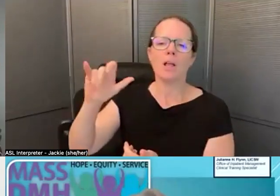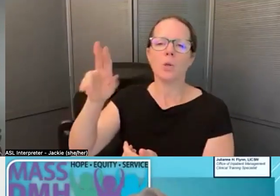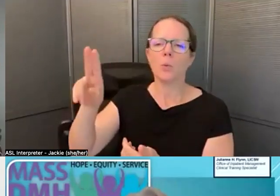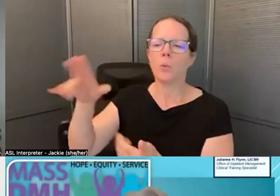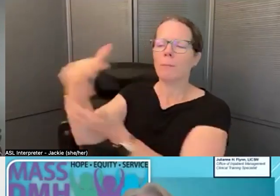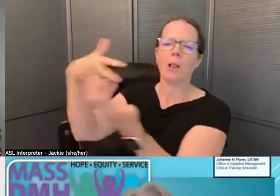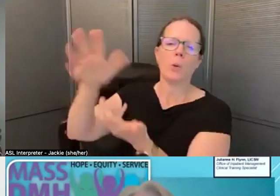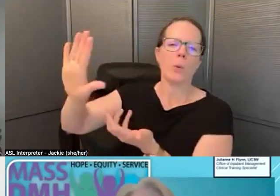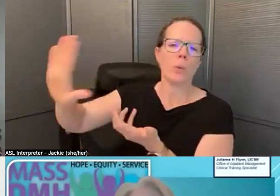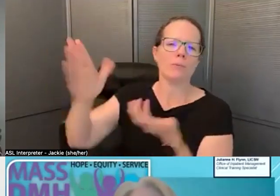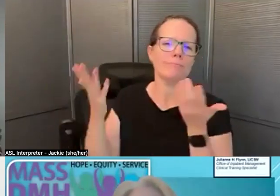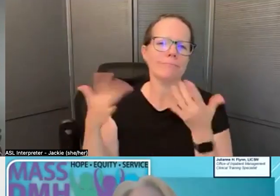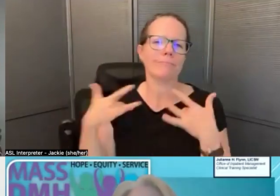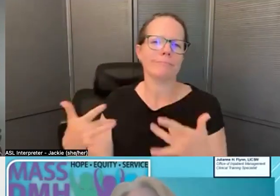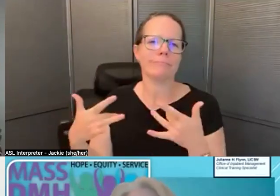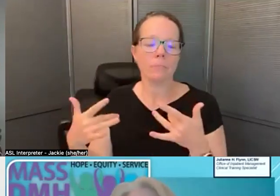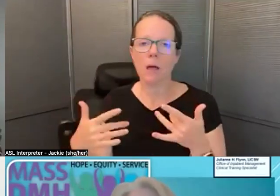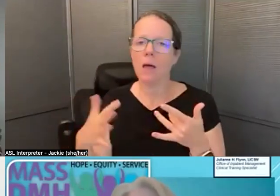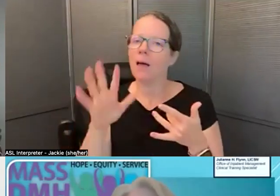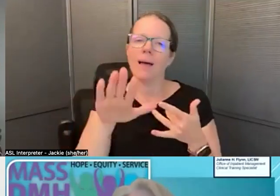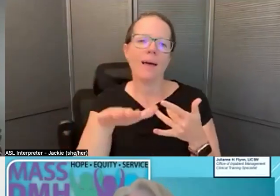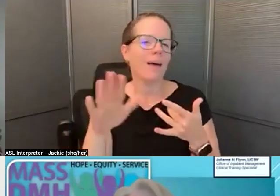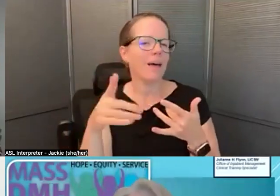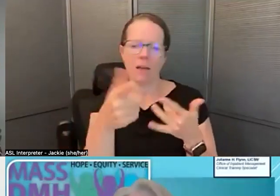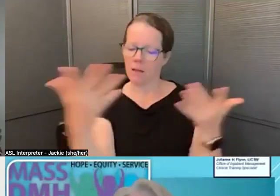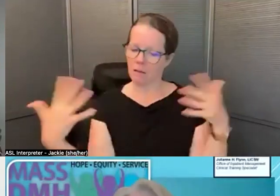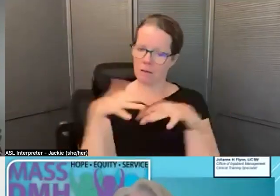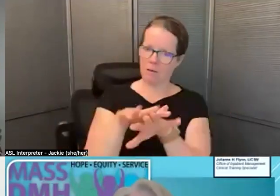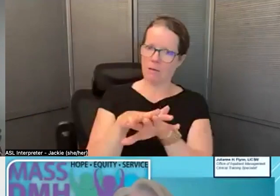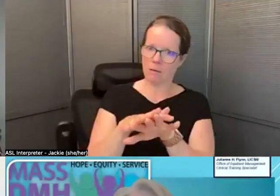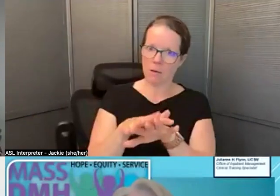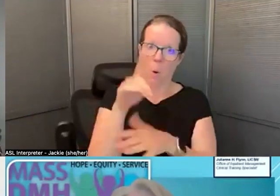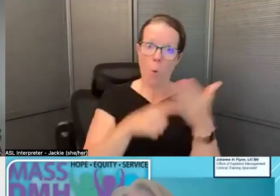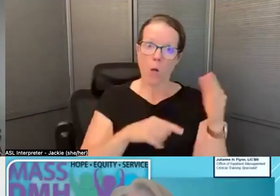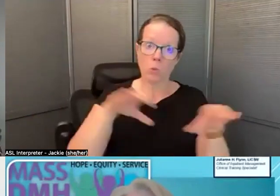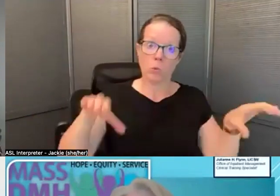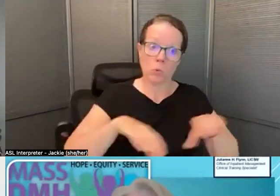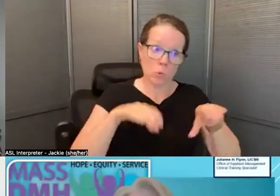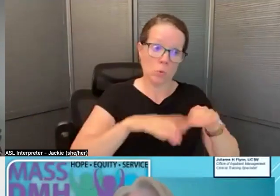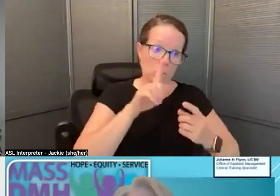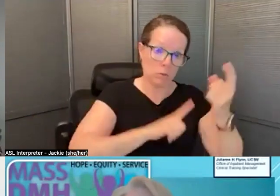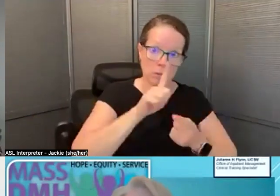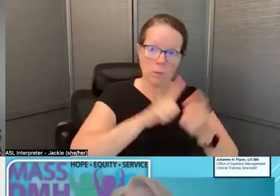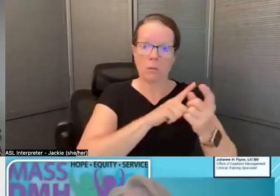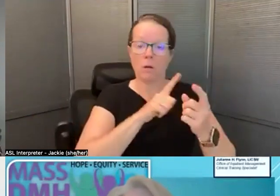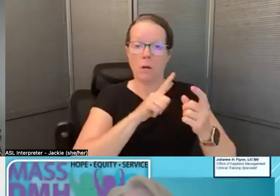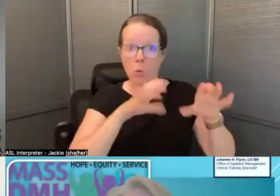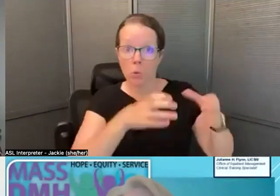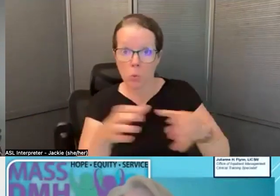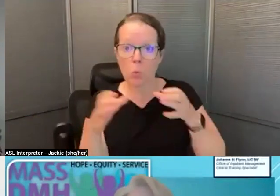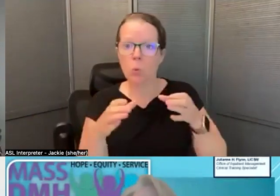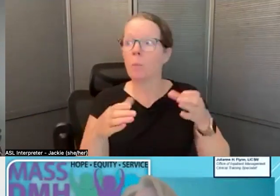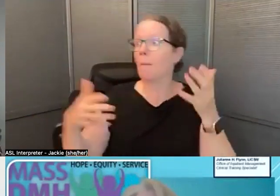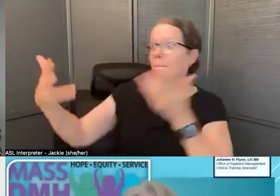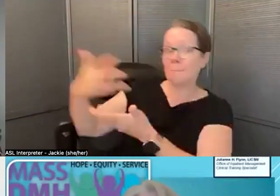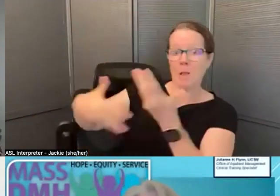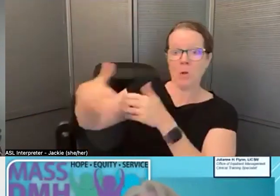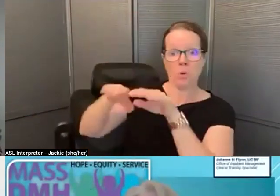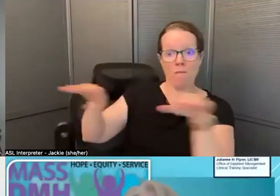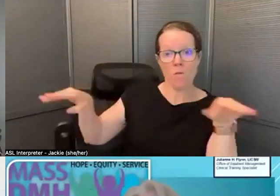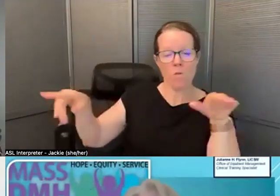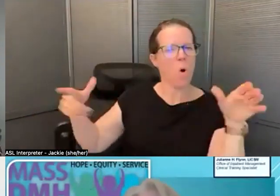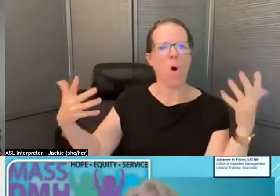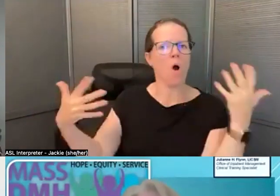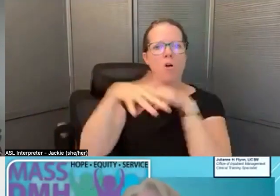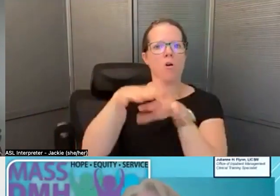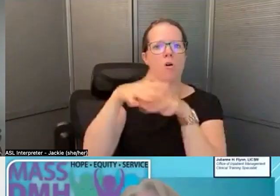everybody understanding what integration means and that how everybody contributes and working together and just providing it. So having mental